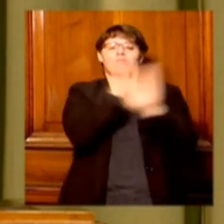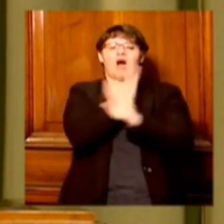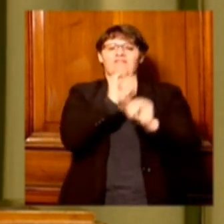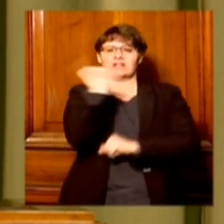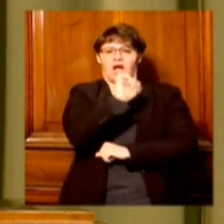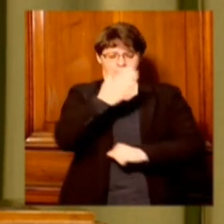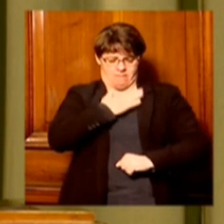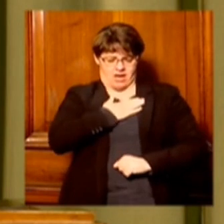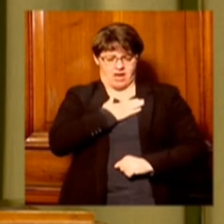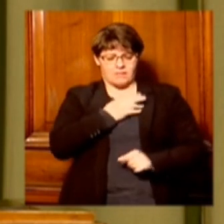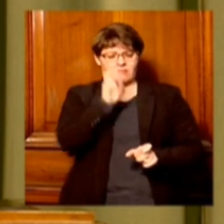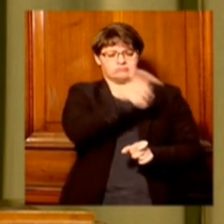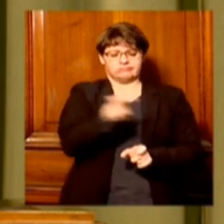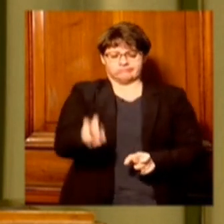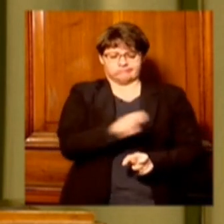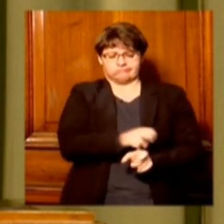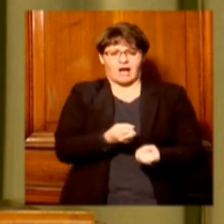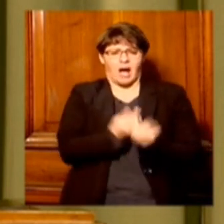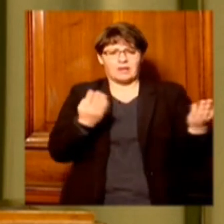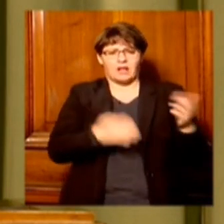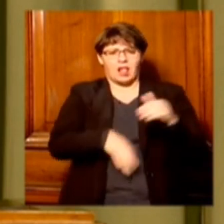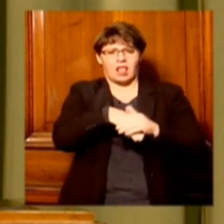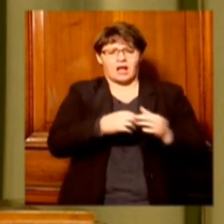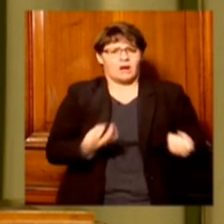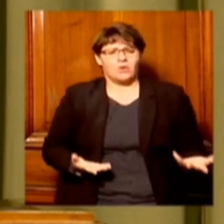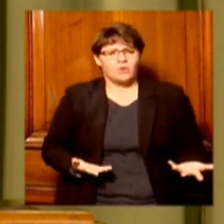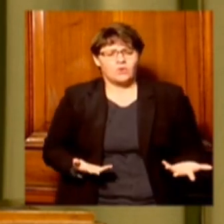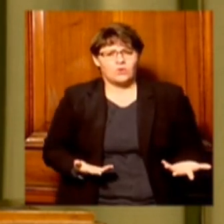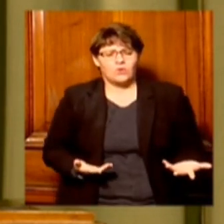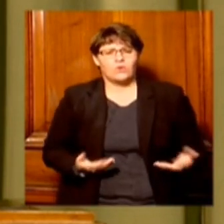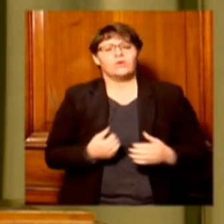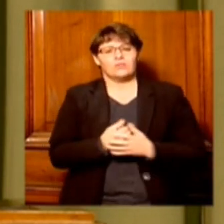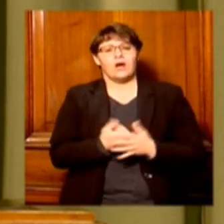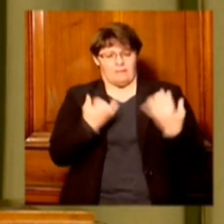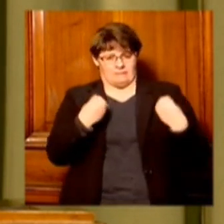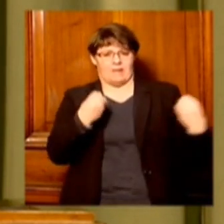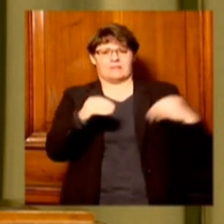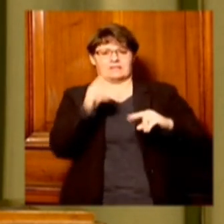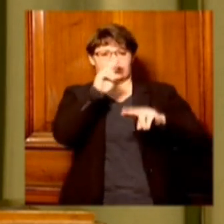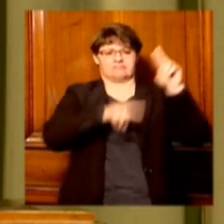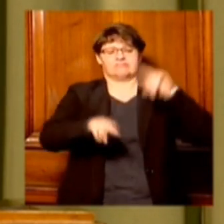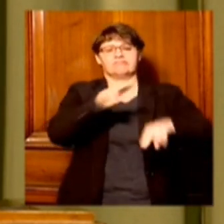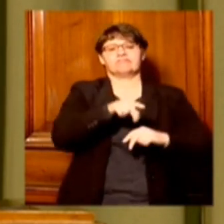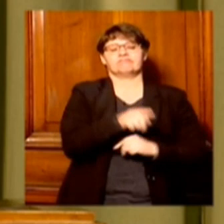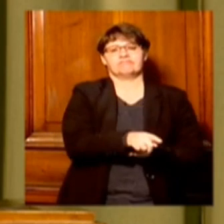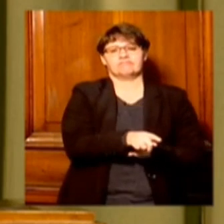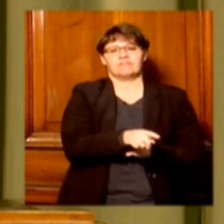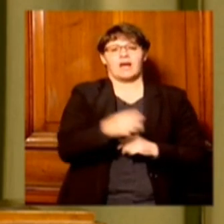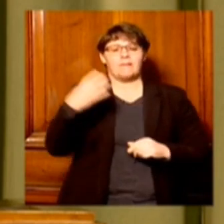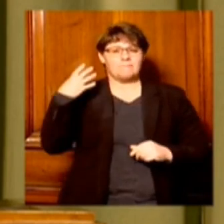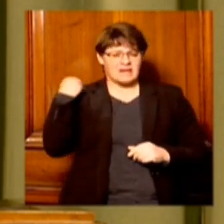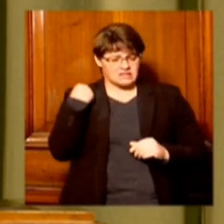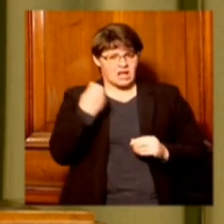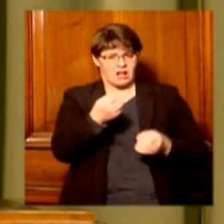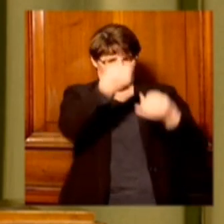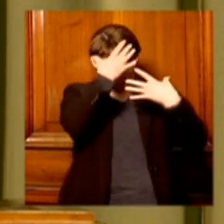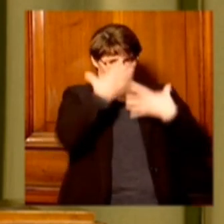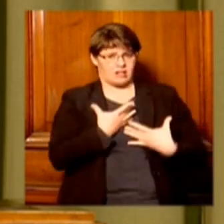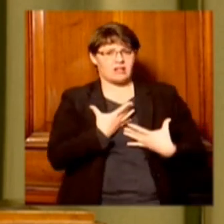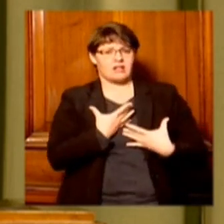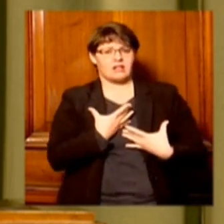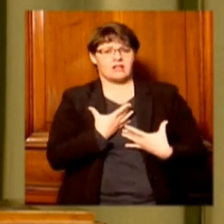private vehicle, this together now with the revision, the ministerial directions that will